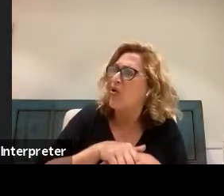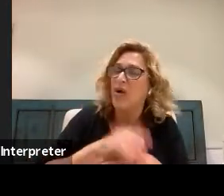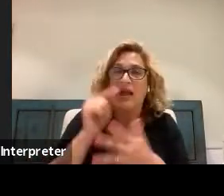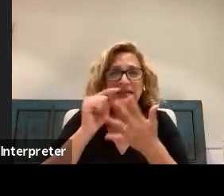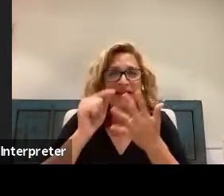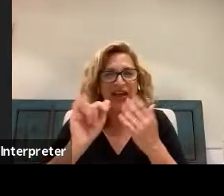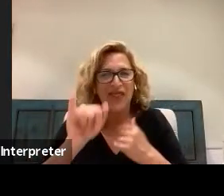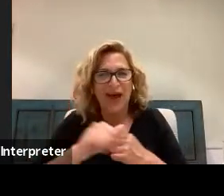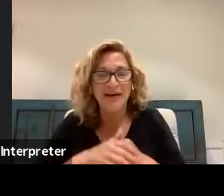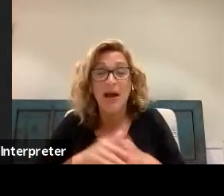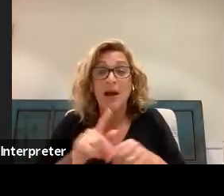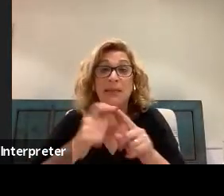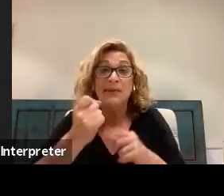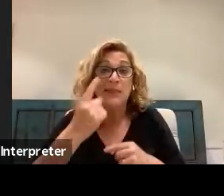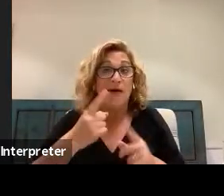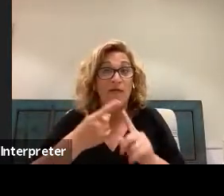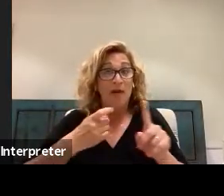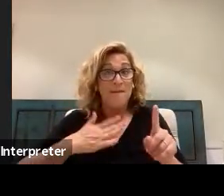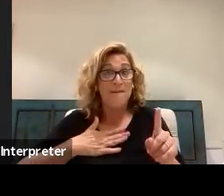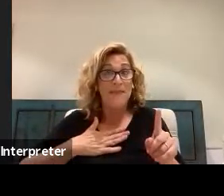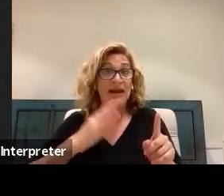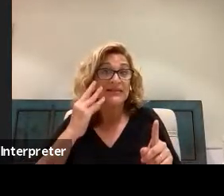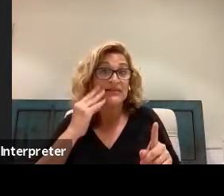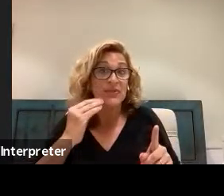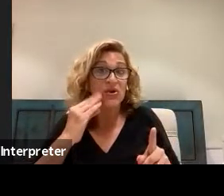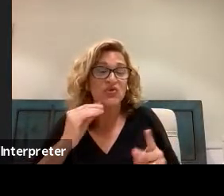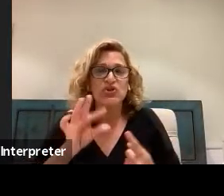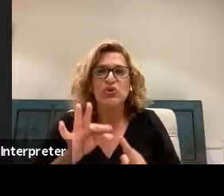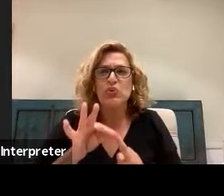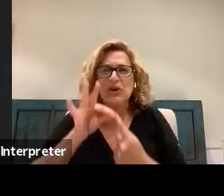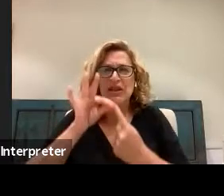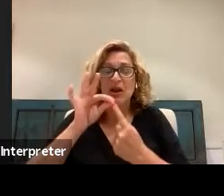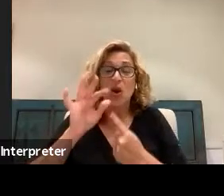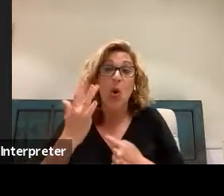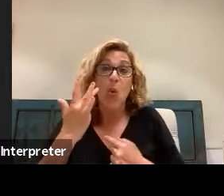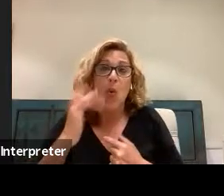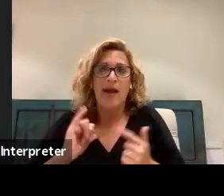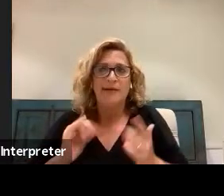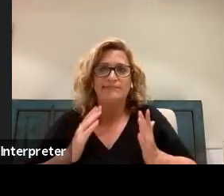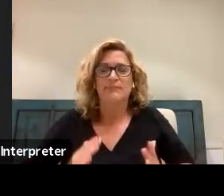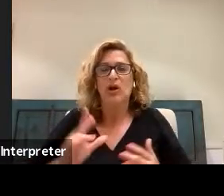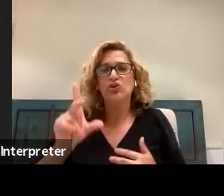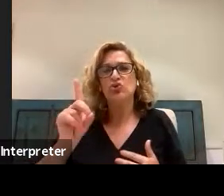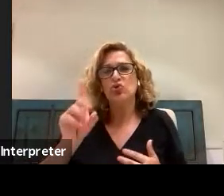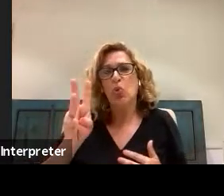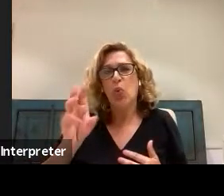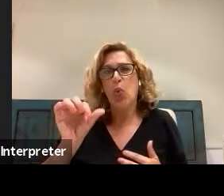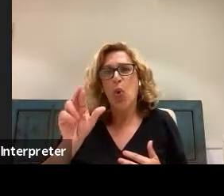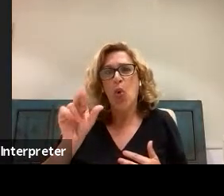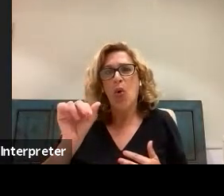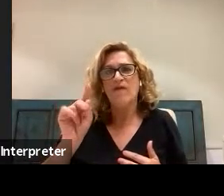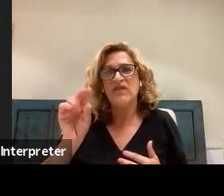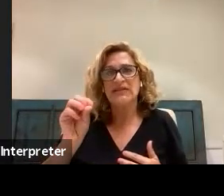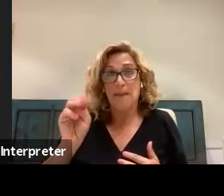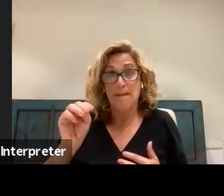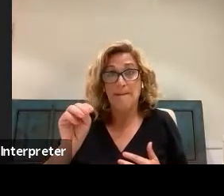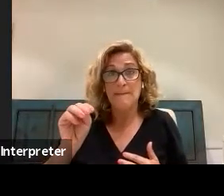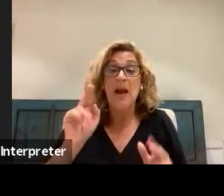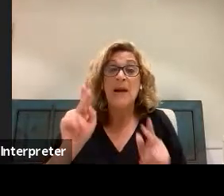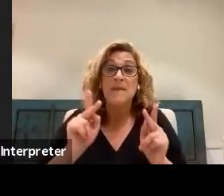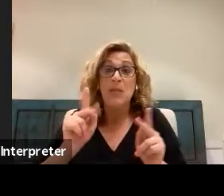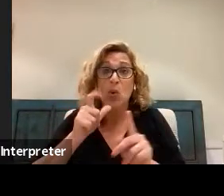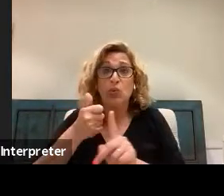But in my experience, which is very unique because I have dwarfism. And so dwarves and people of short stature